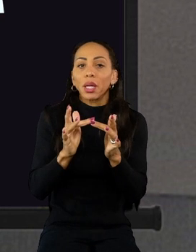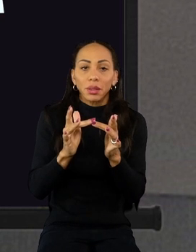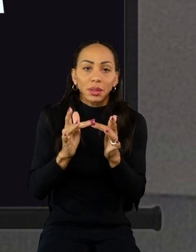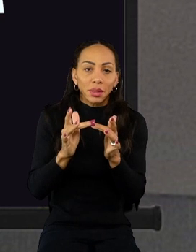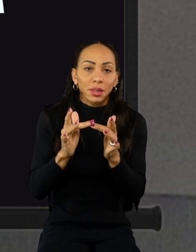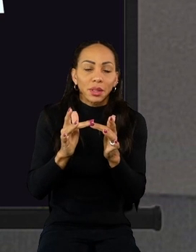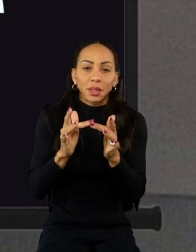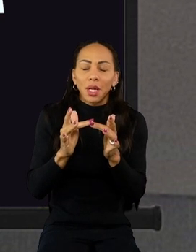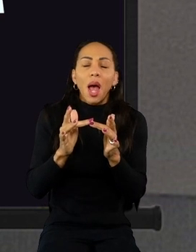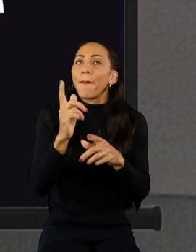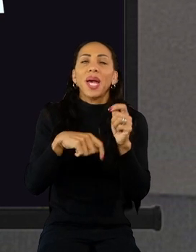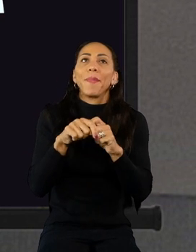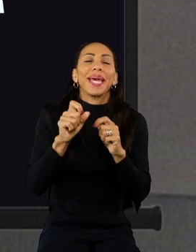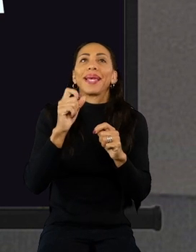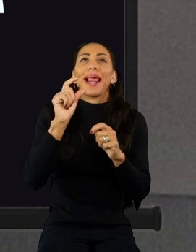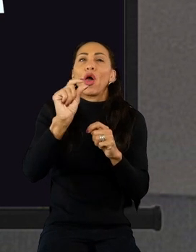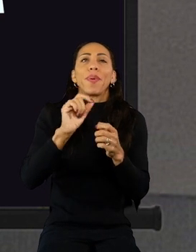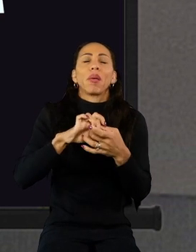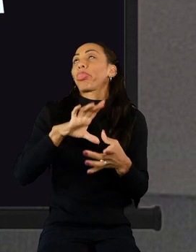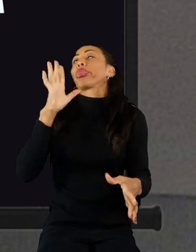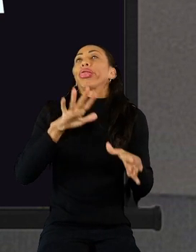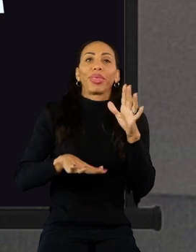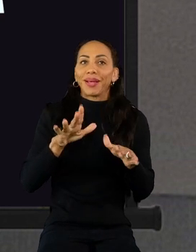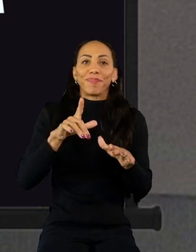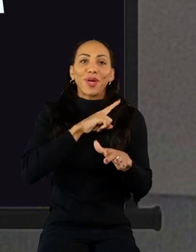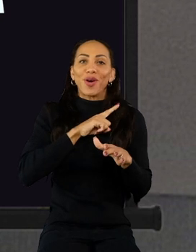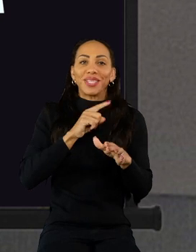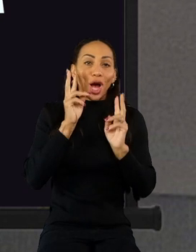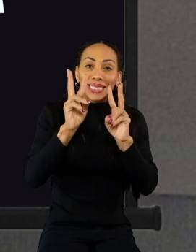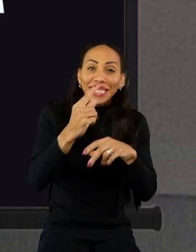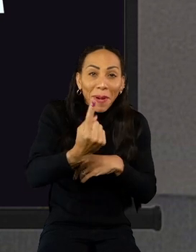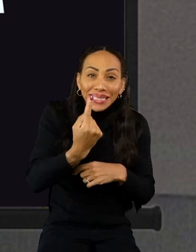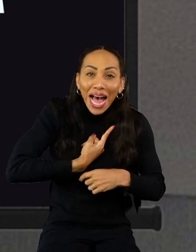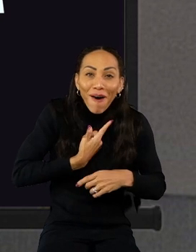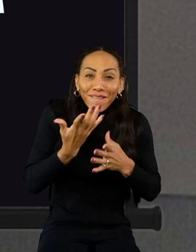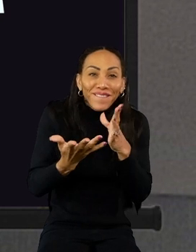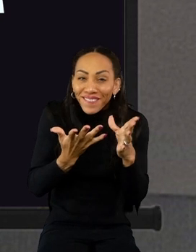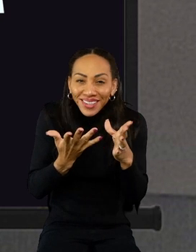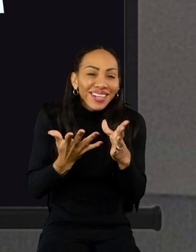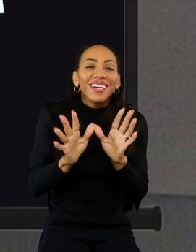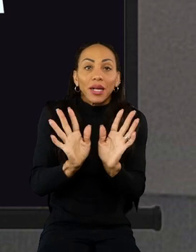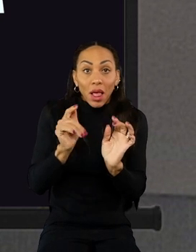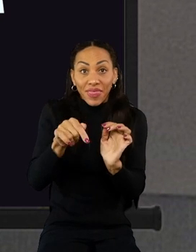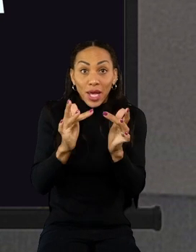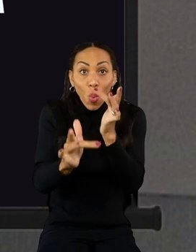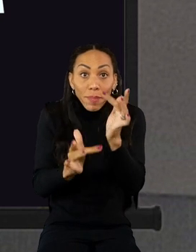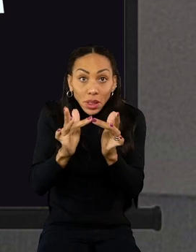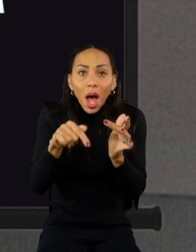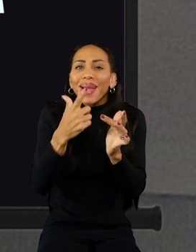And also the whole website, sorry, I'm getting a bit of discombobulated because I can't see myself. Okay, that's fine.